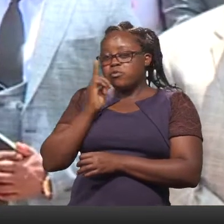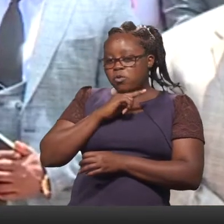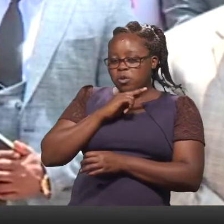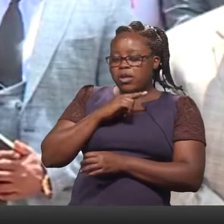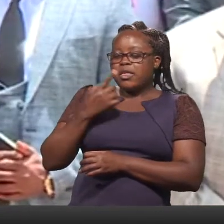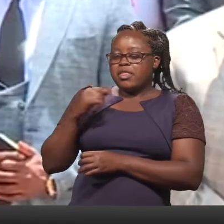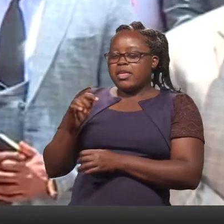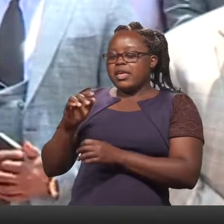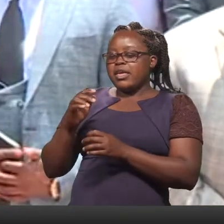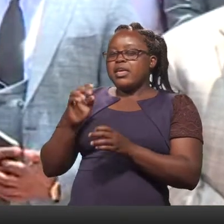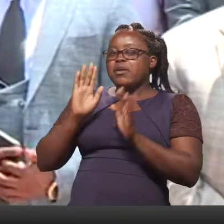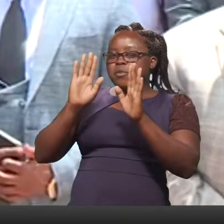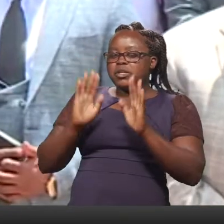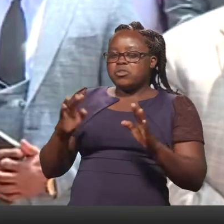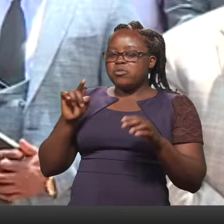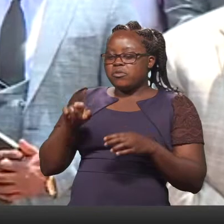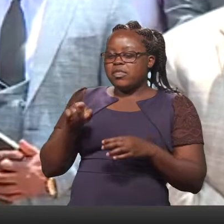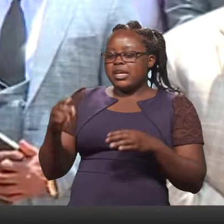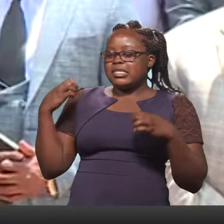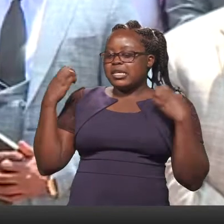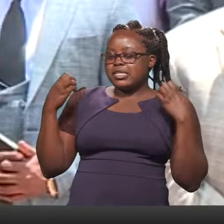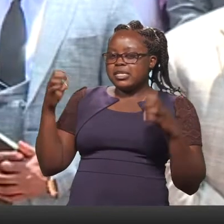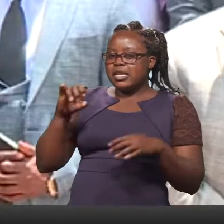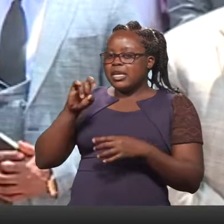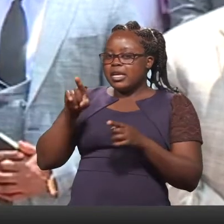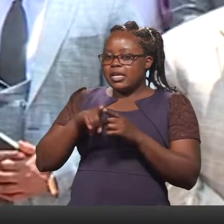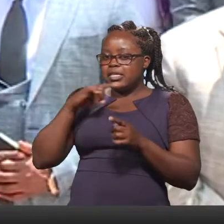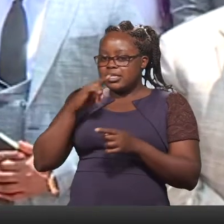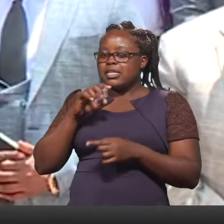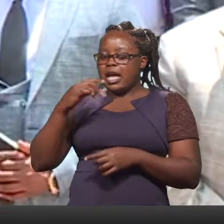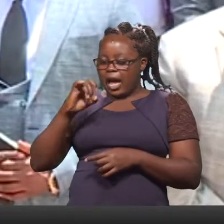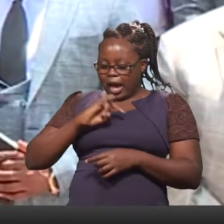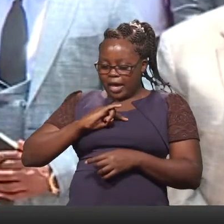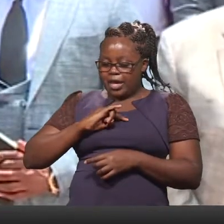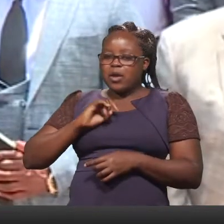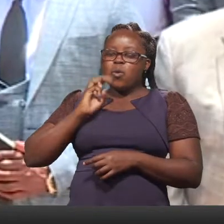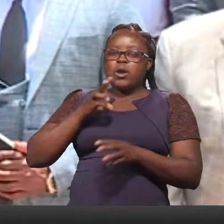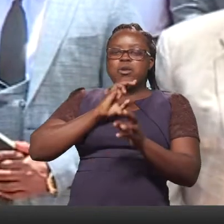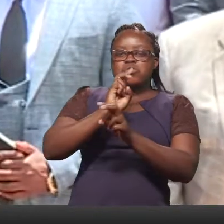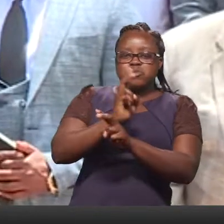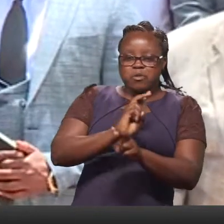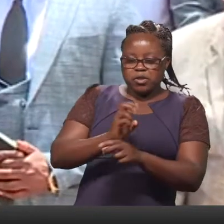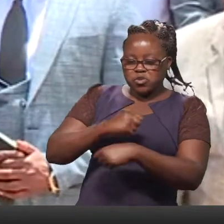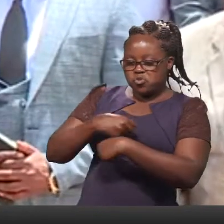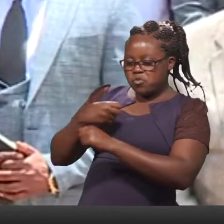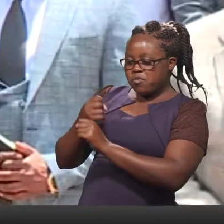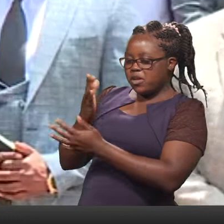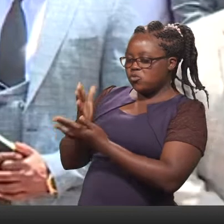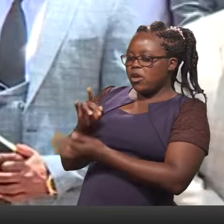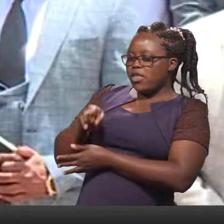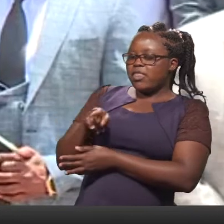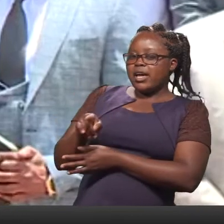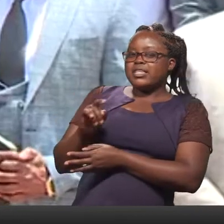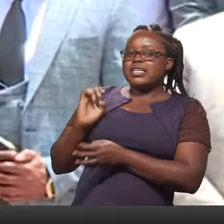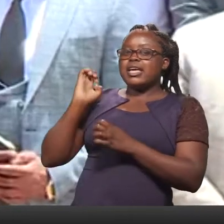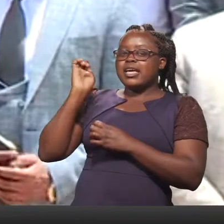exercise, and as I told our members, I will personally supervise to ensure that